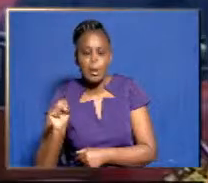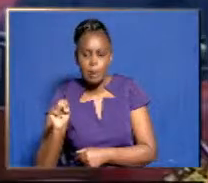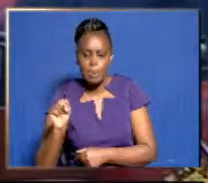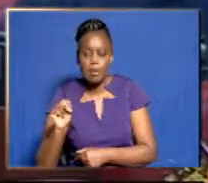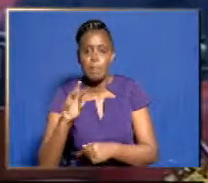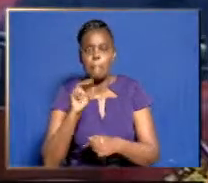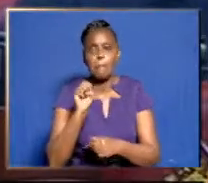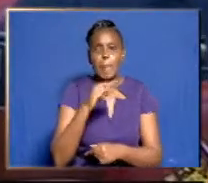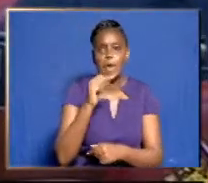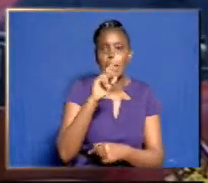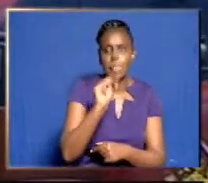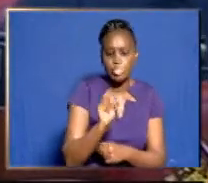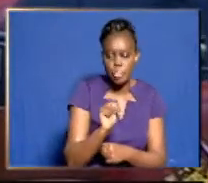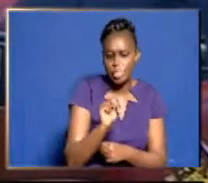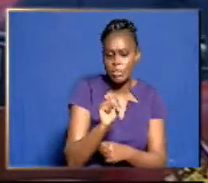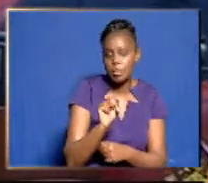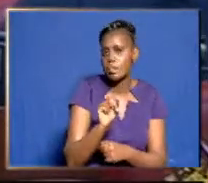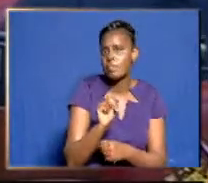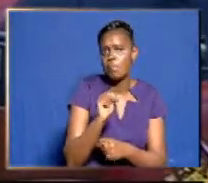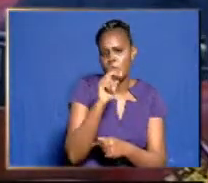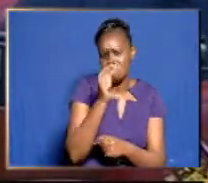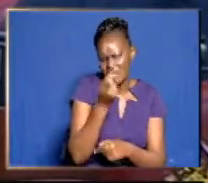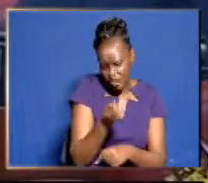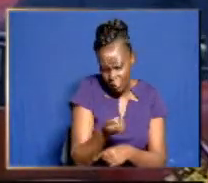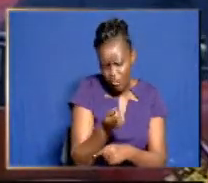very low. If you tax them on